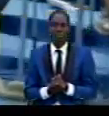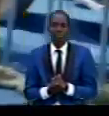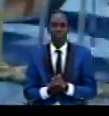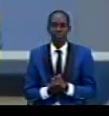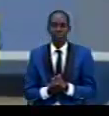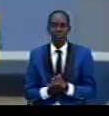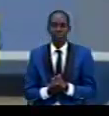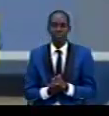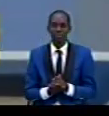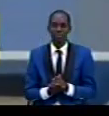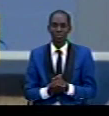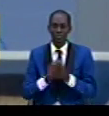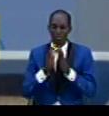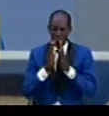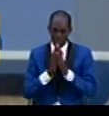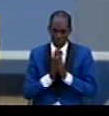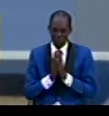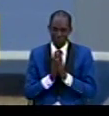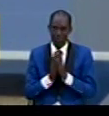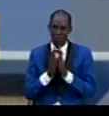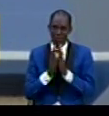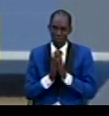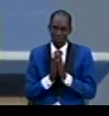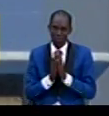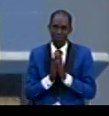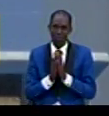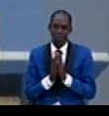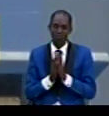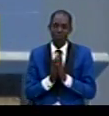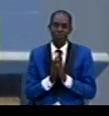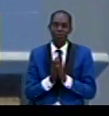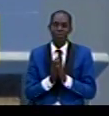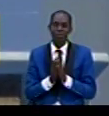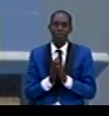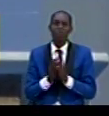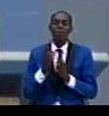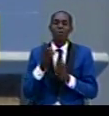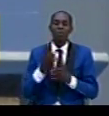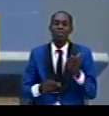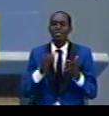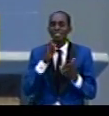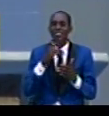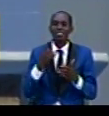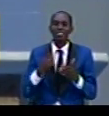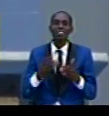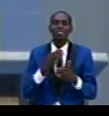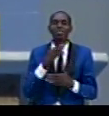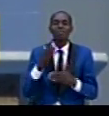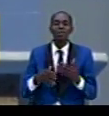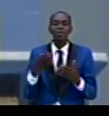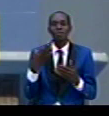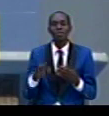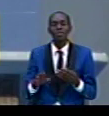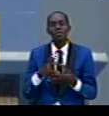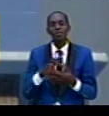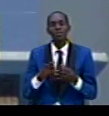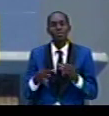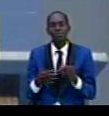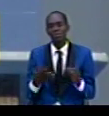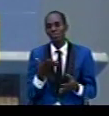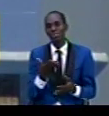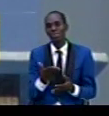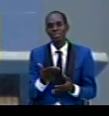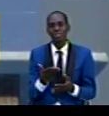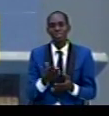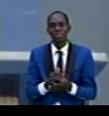amen. Amen. Please, what's the conclusion of the story now? Our medical consultant, what's the conclusion of that